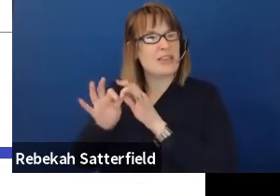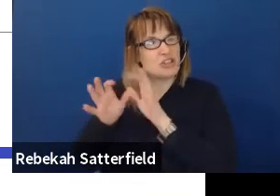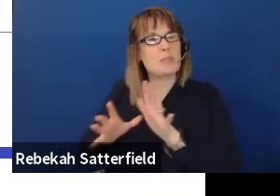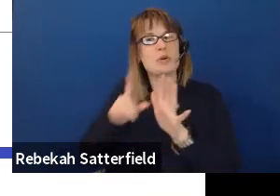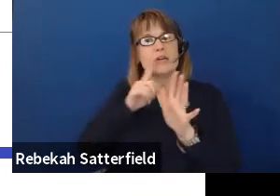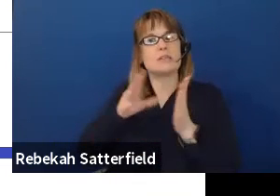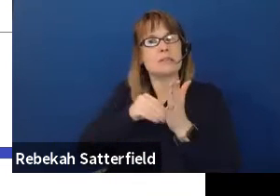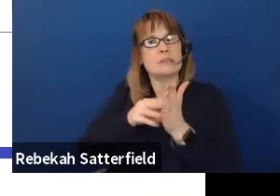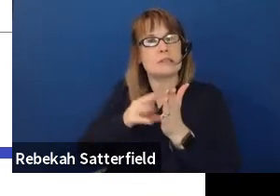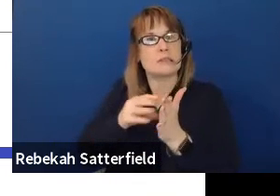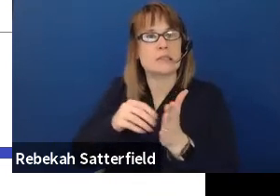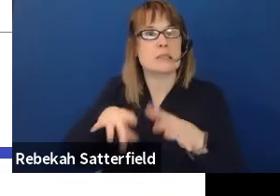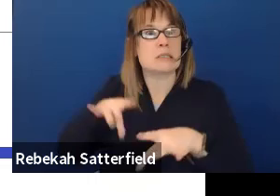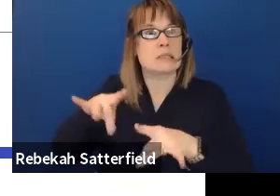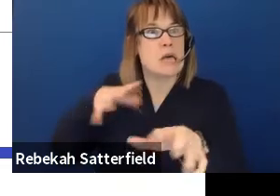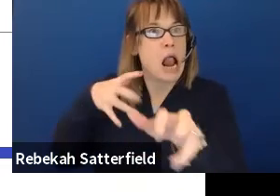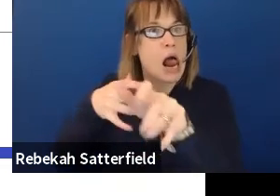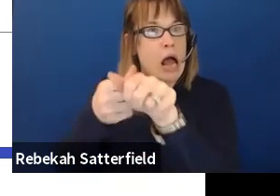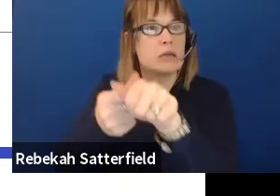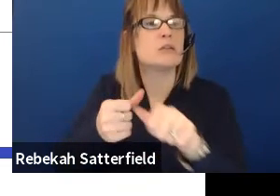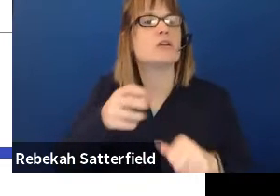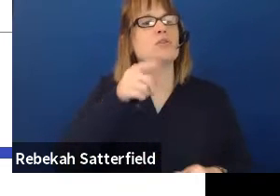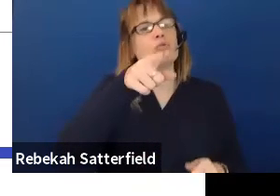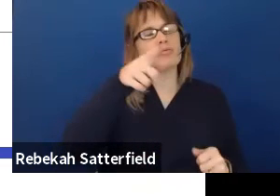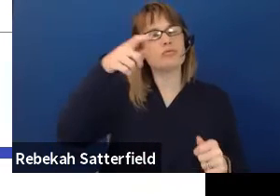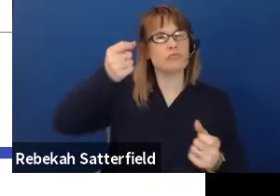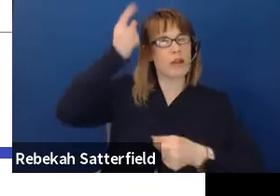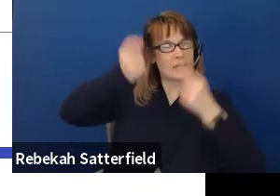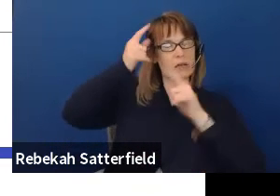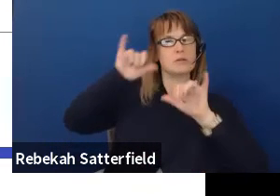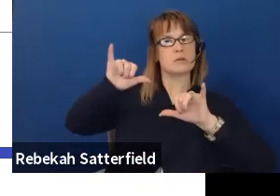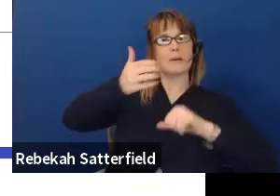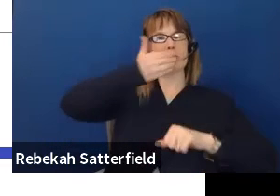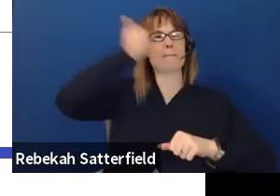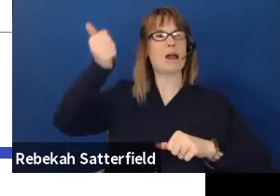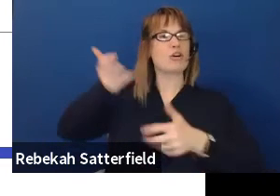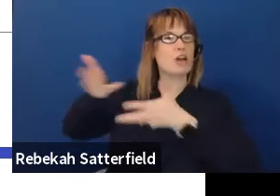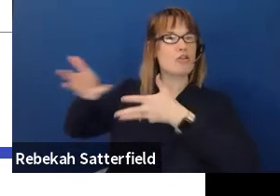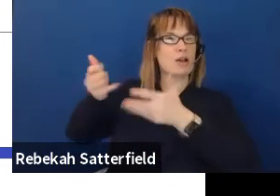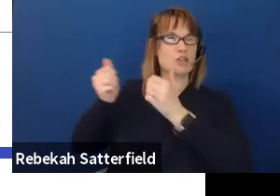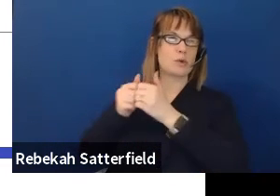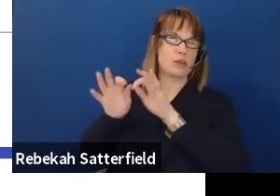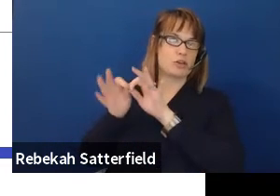is very important so that you have a better interaction with the interpreter and with your patient.